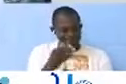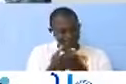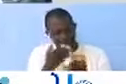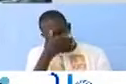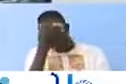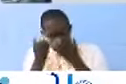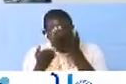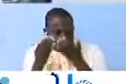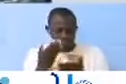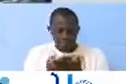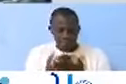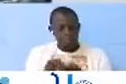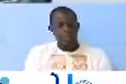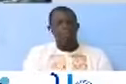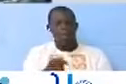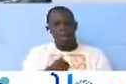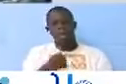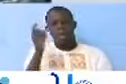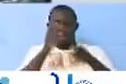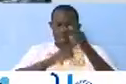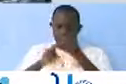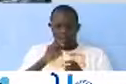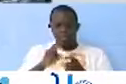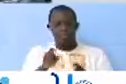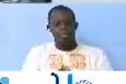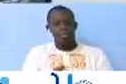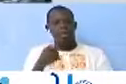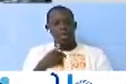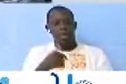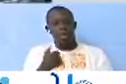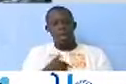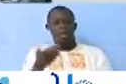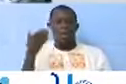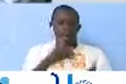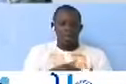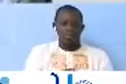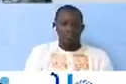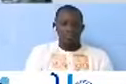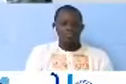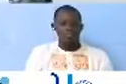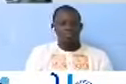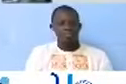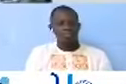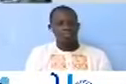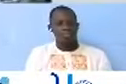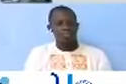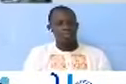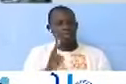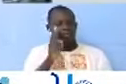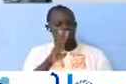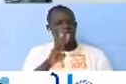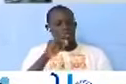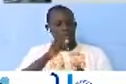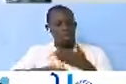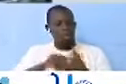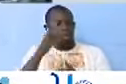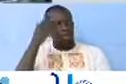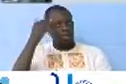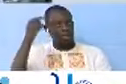ablution. And then I came. I saw it in a